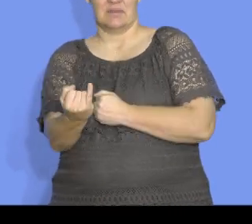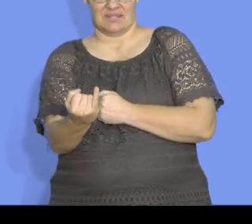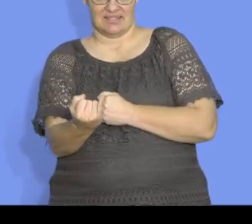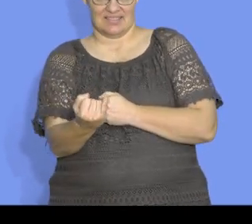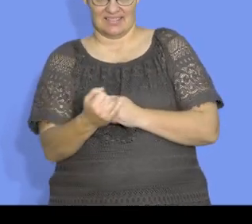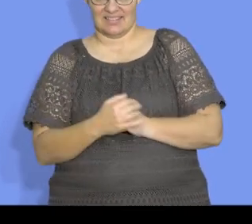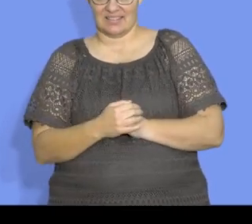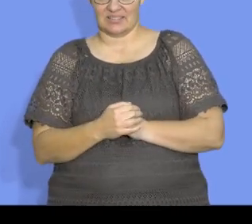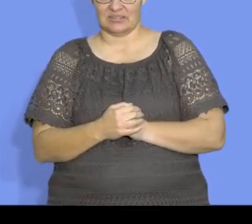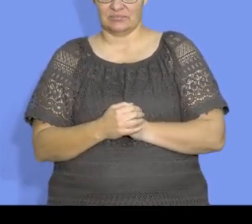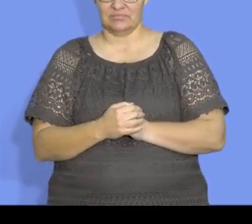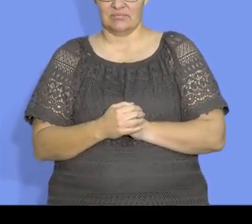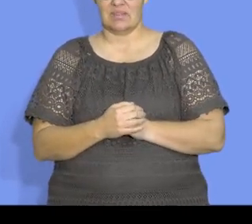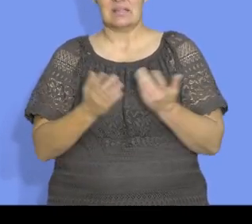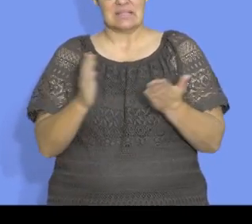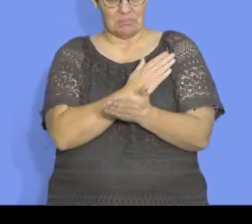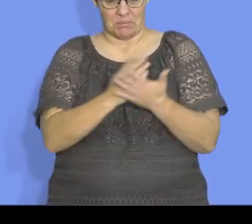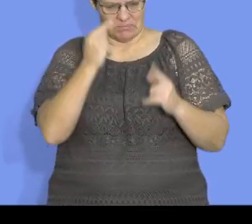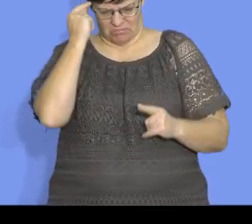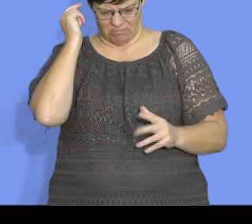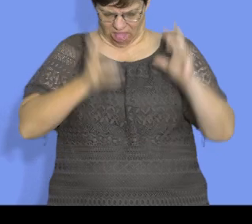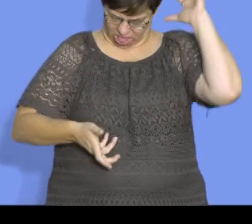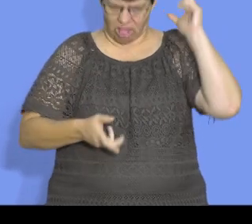order, which sometimes confuses people.